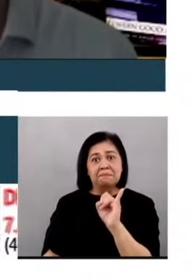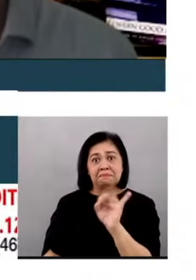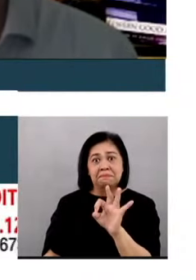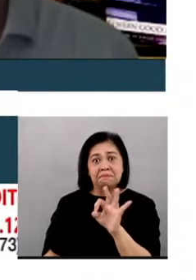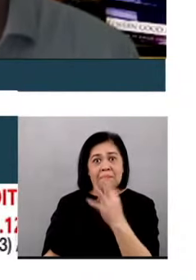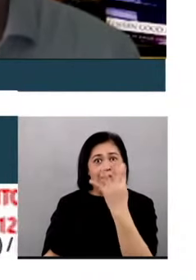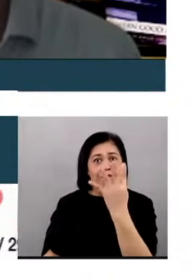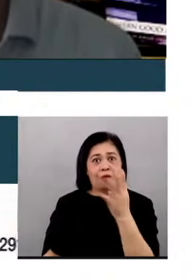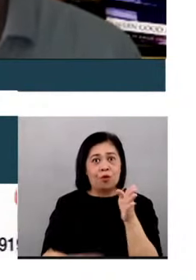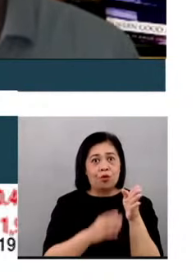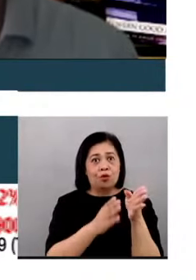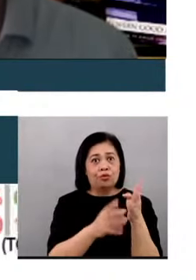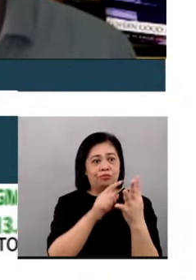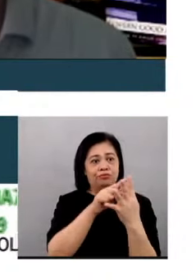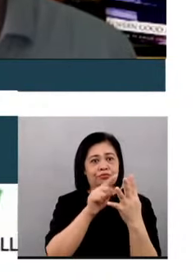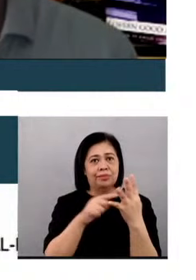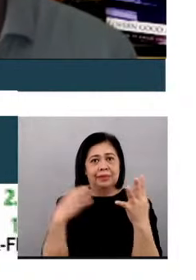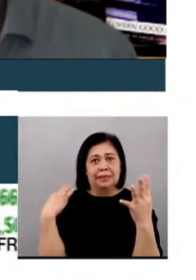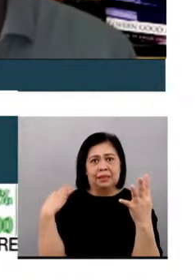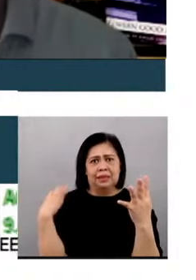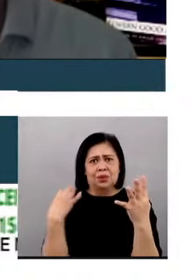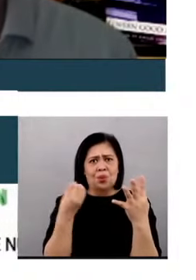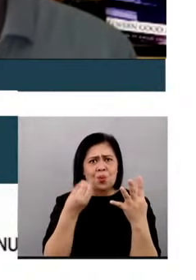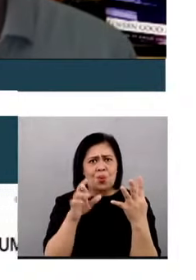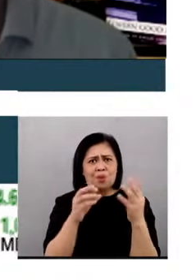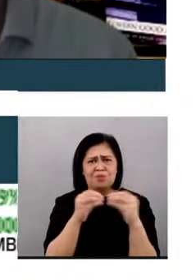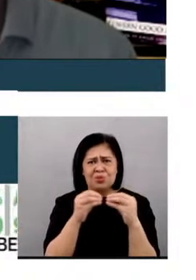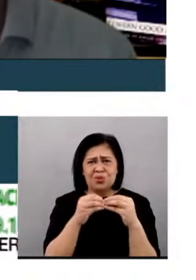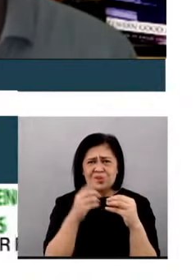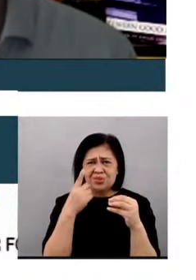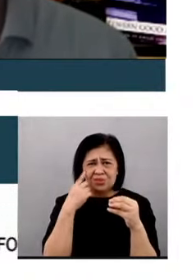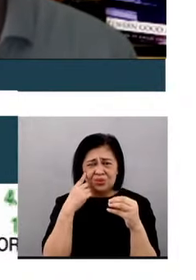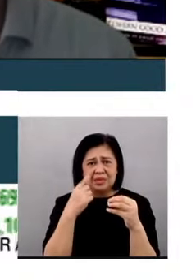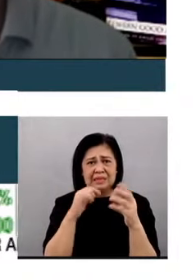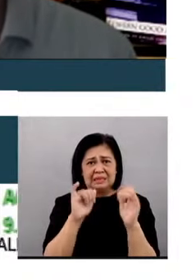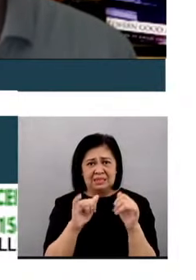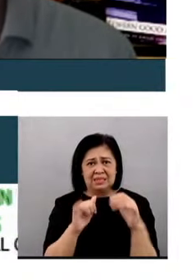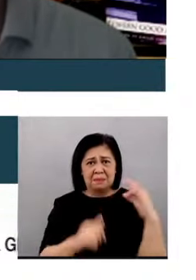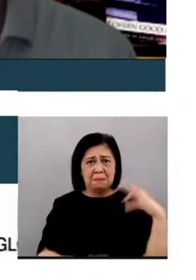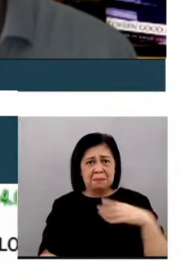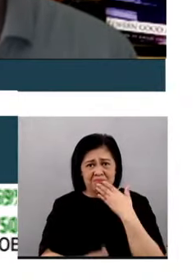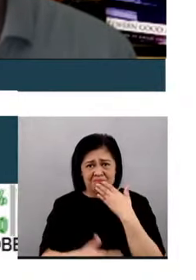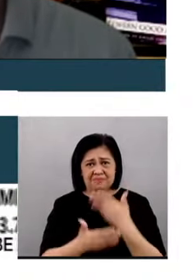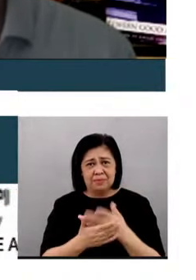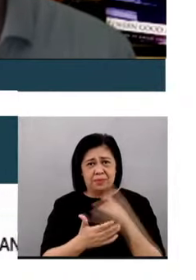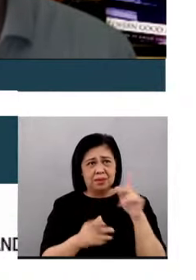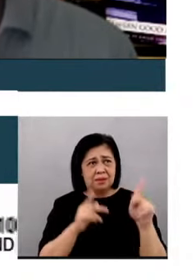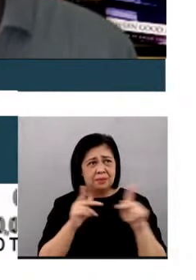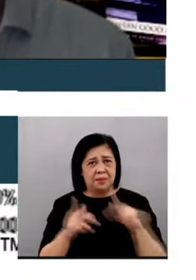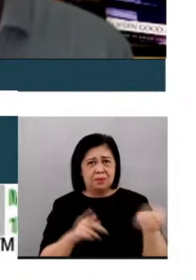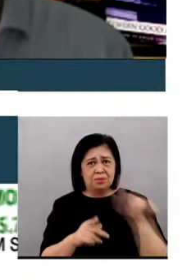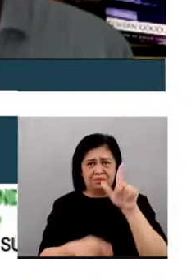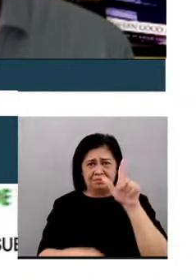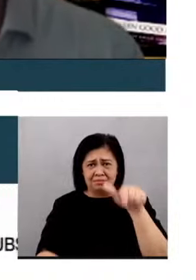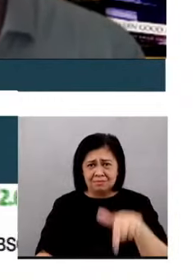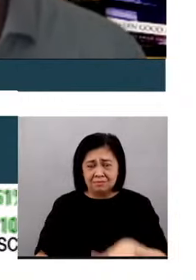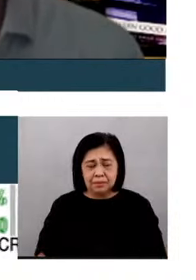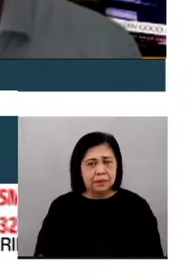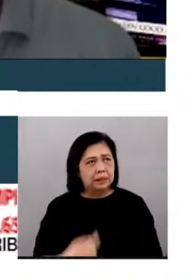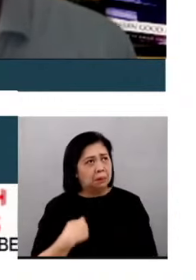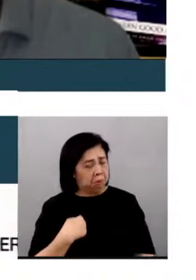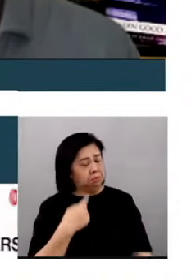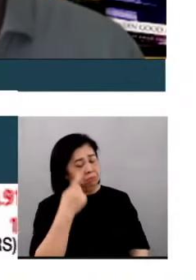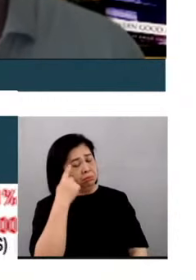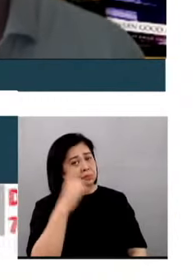four-way race or even more, do you think that that would benefit the public eventually? I think so, actually.